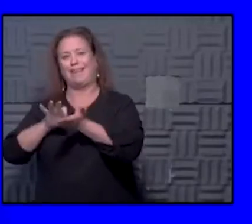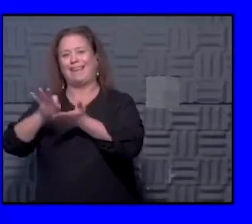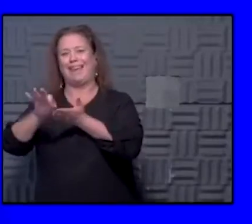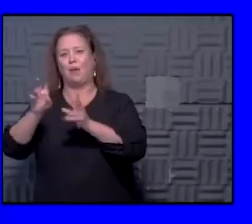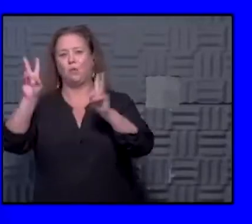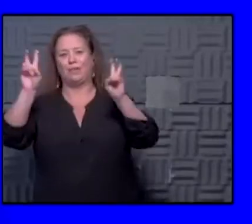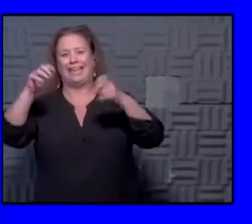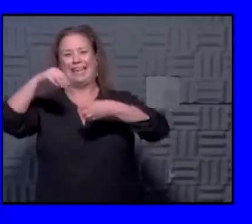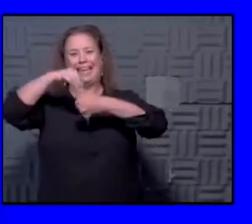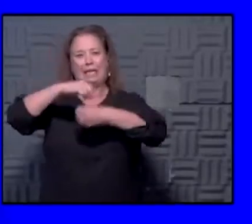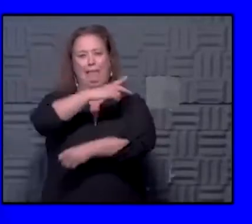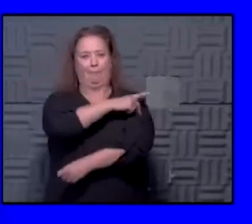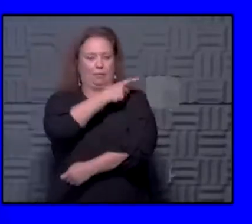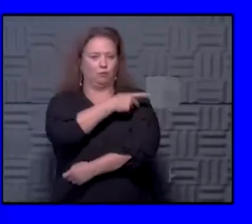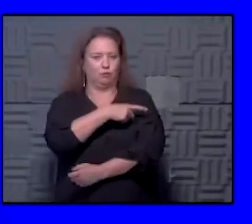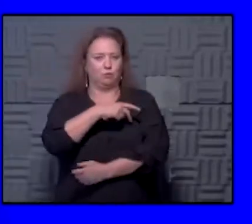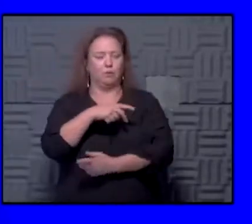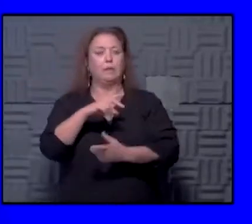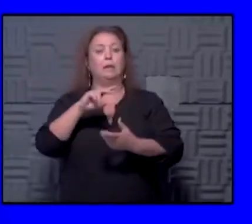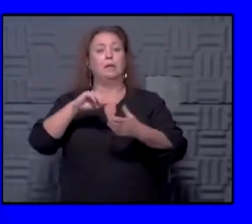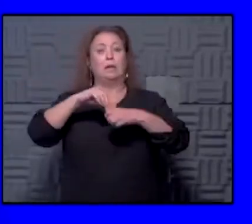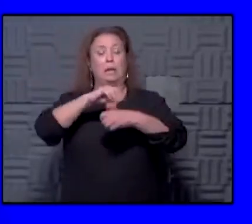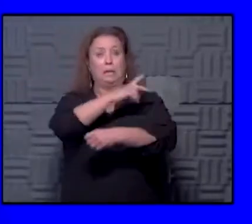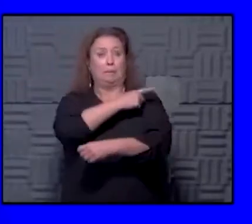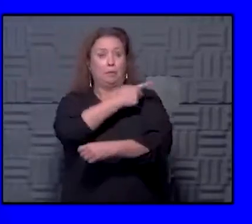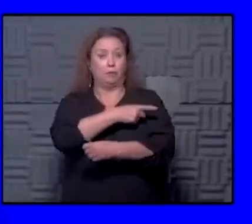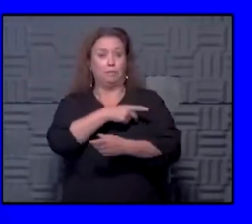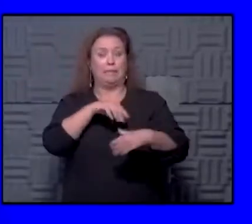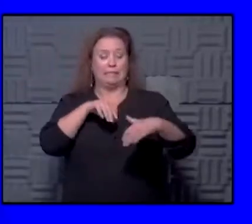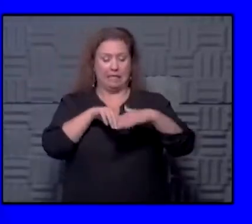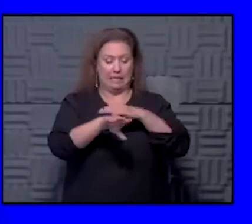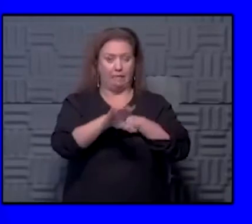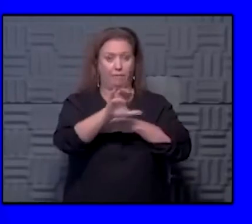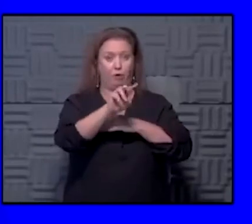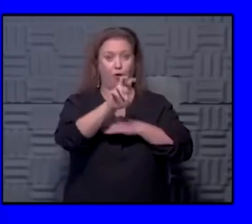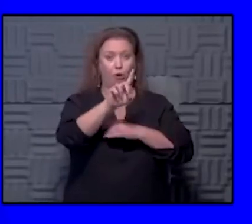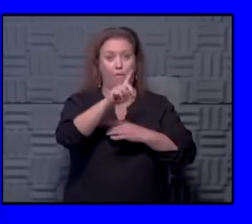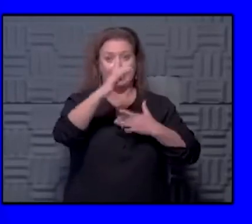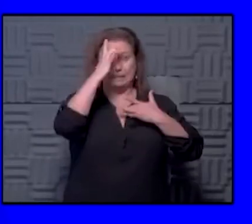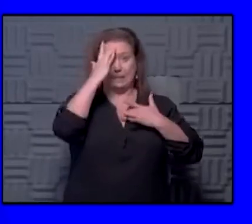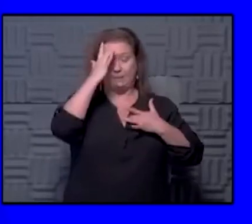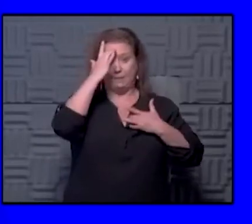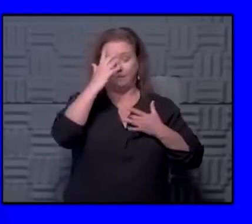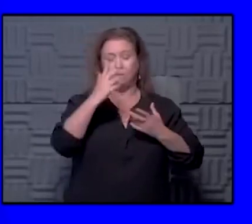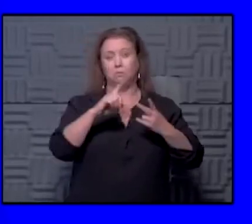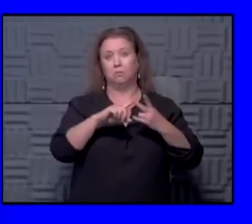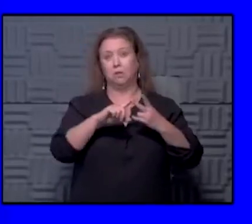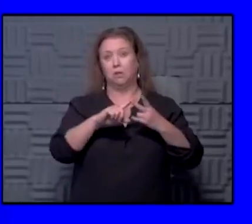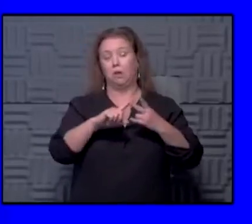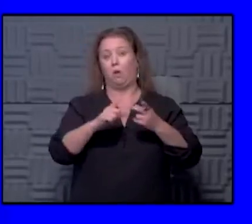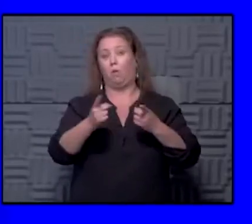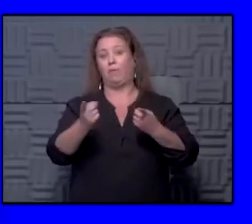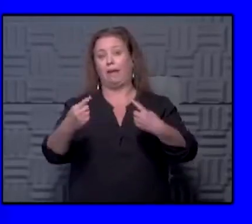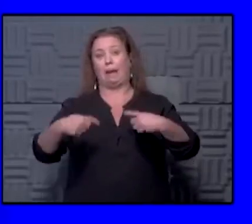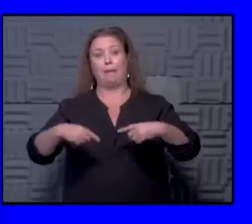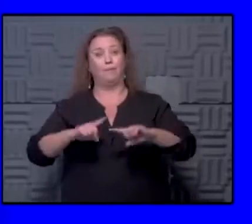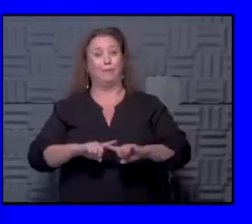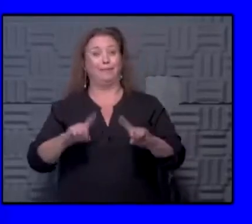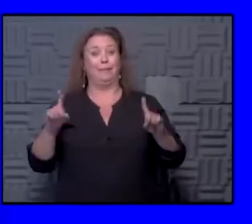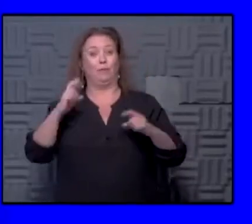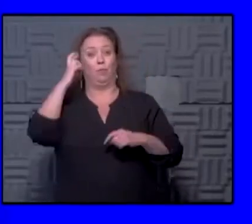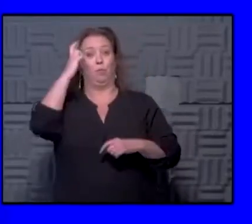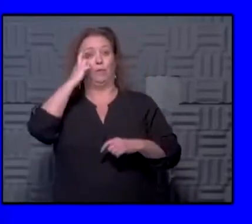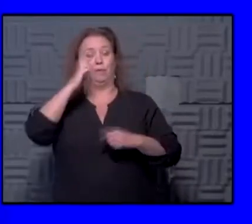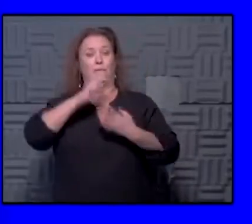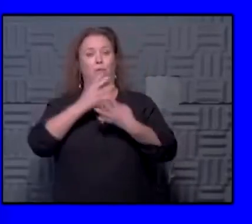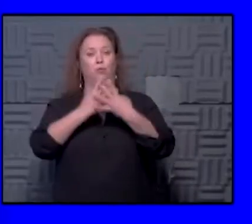are inpatient. And again, inpatient may be they are admitted for COVID symptoms. That may mean they come for something entirely different. But since